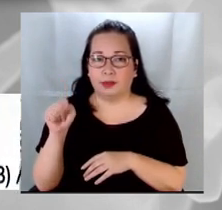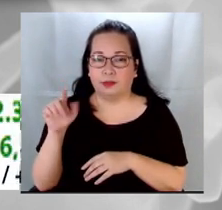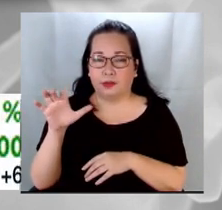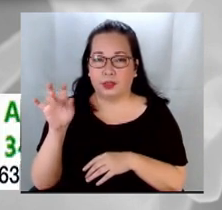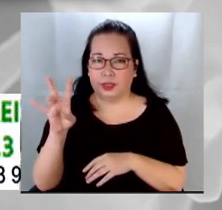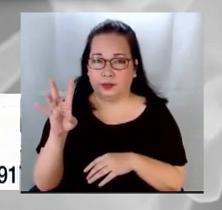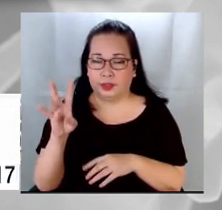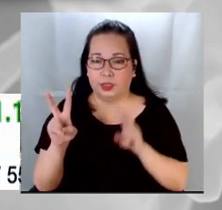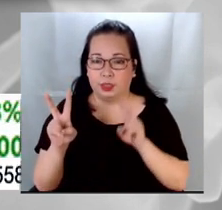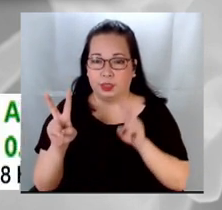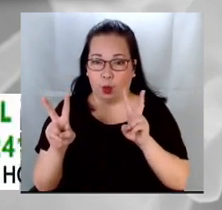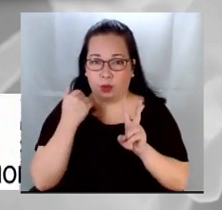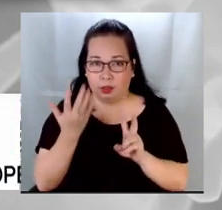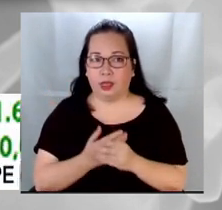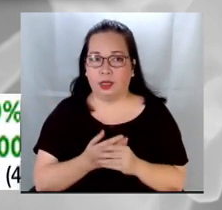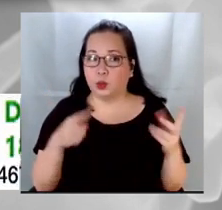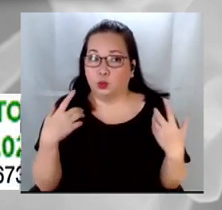11,517, while recoveries are at